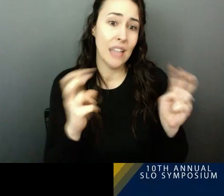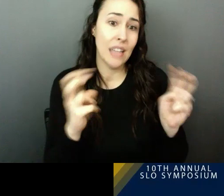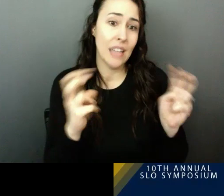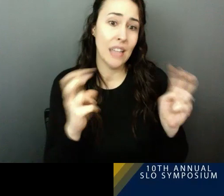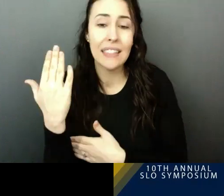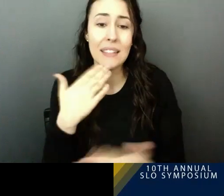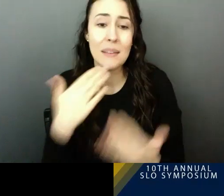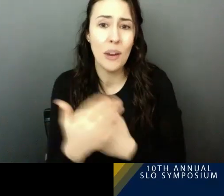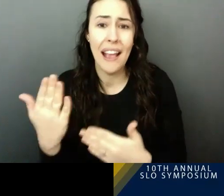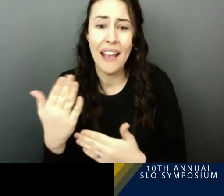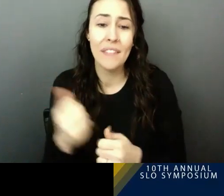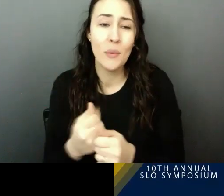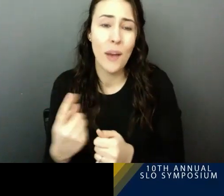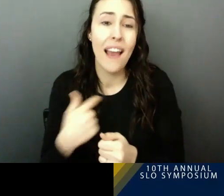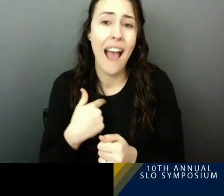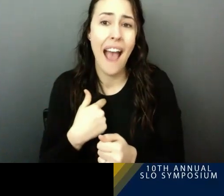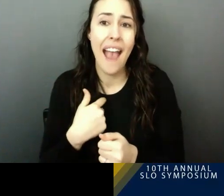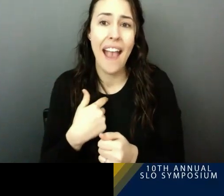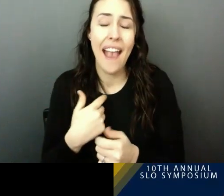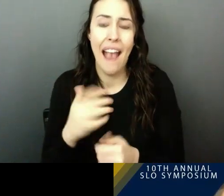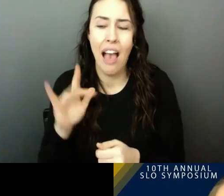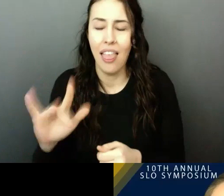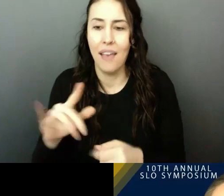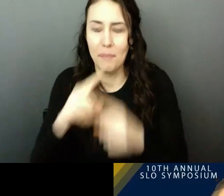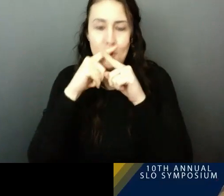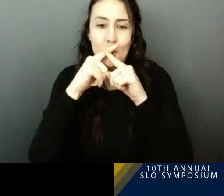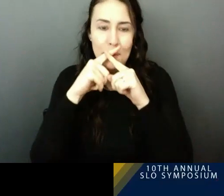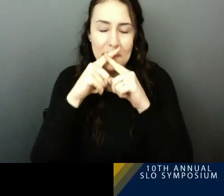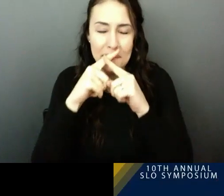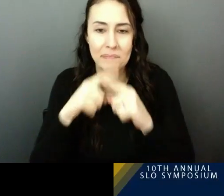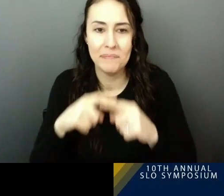Having it's trouble really, with it's my really okay. Mute don't stress button.